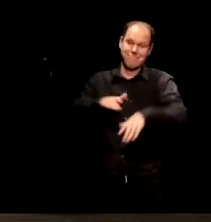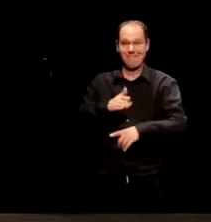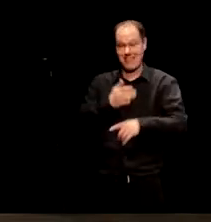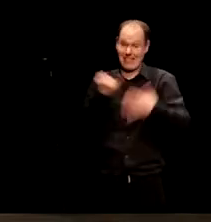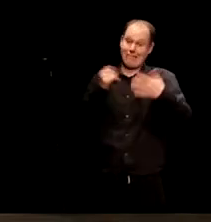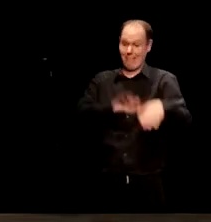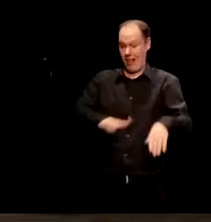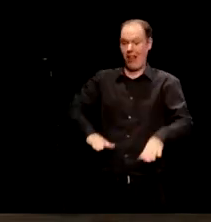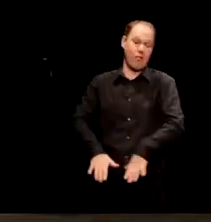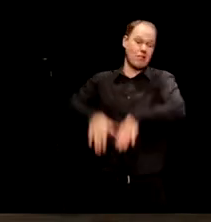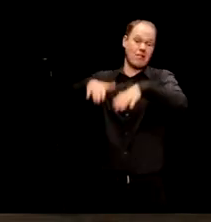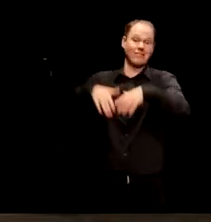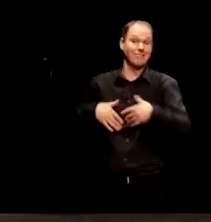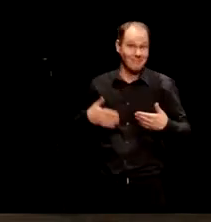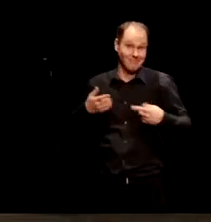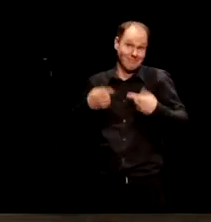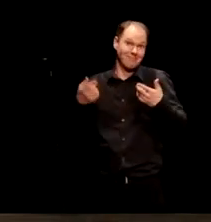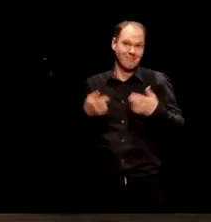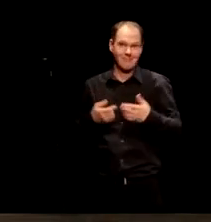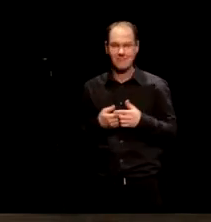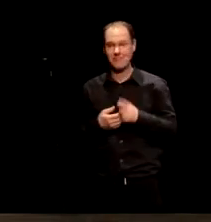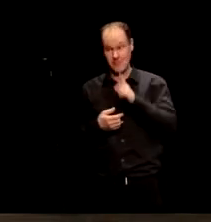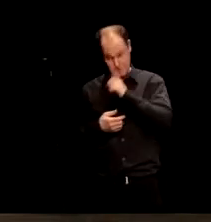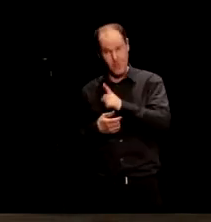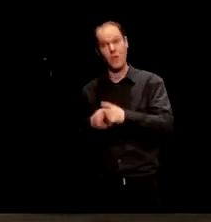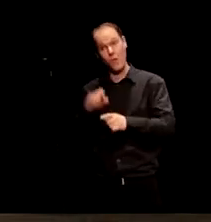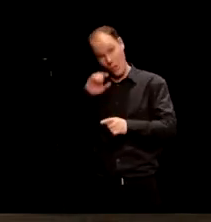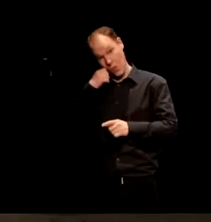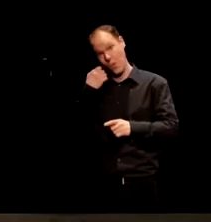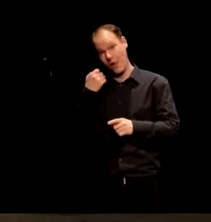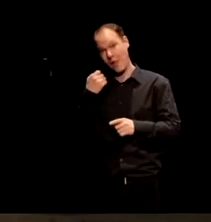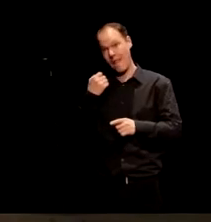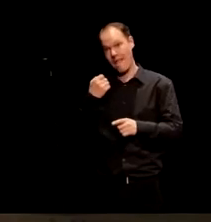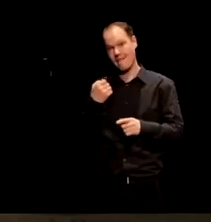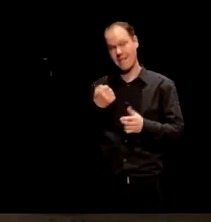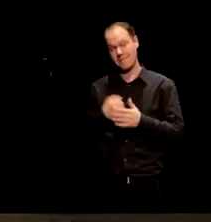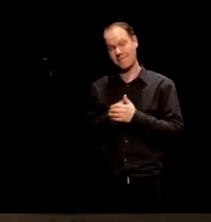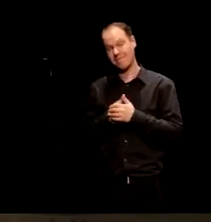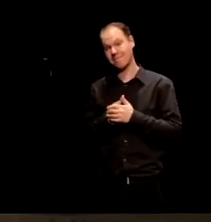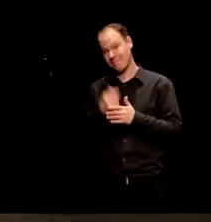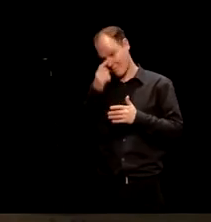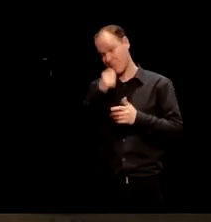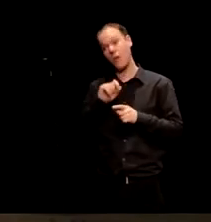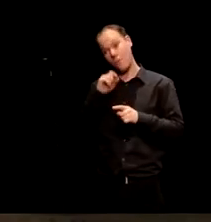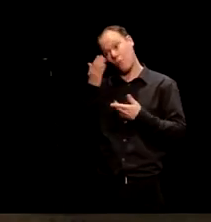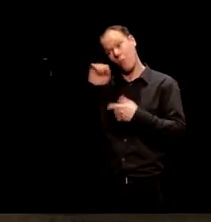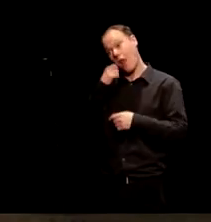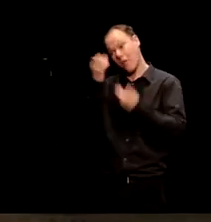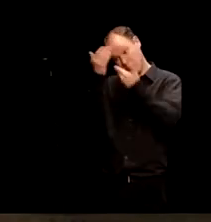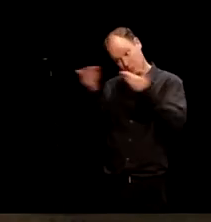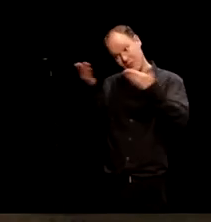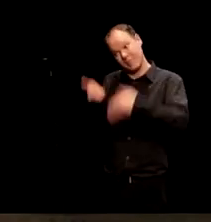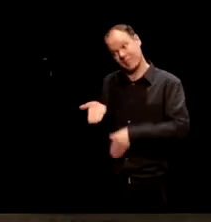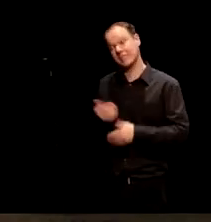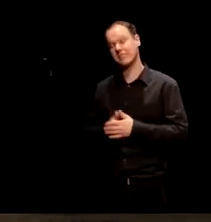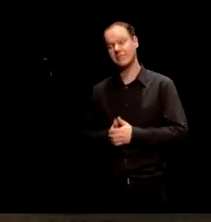all of that. But Ma, you will bear the stamp of respectability.